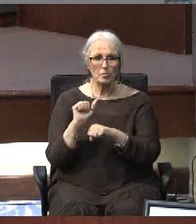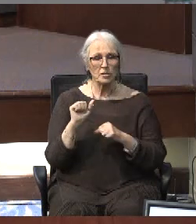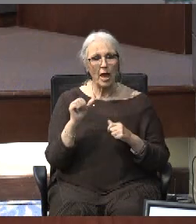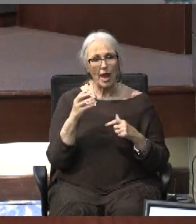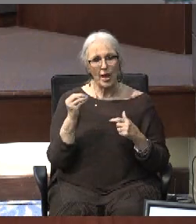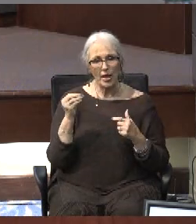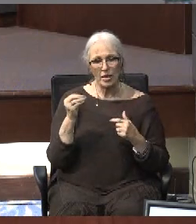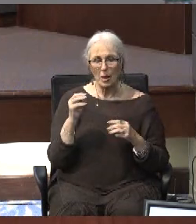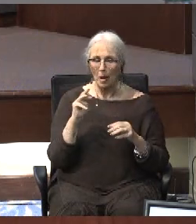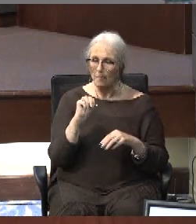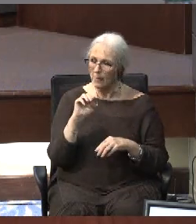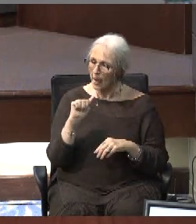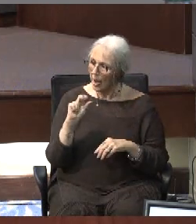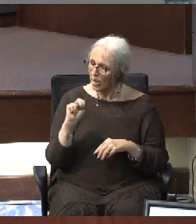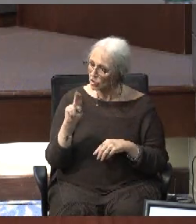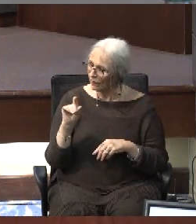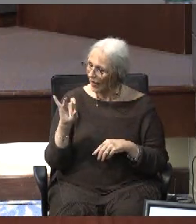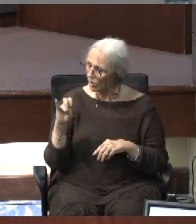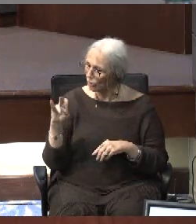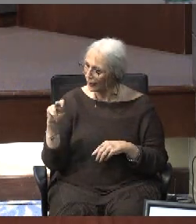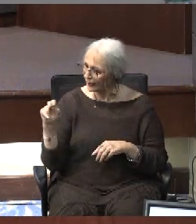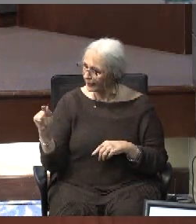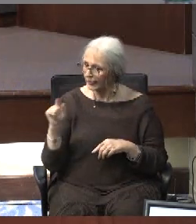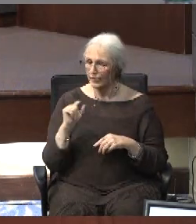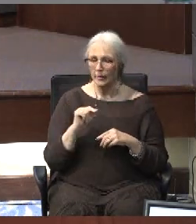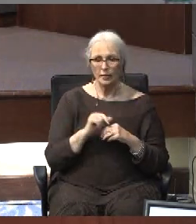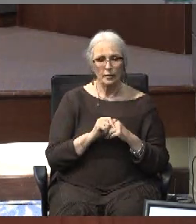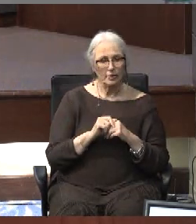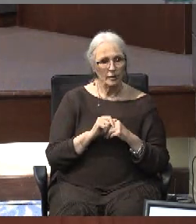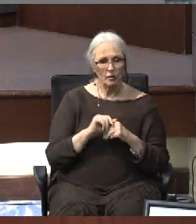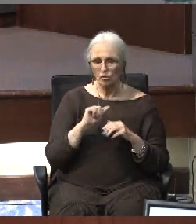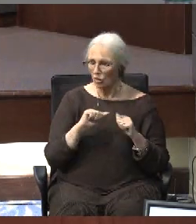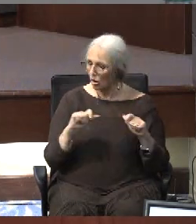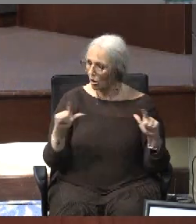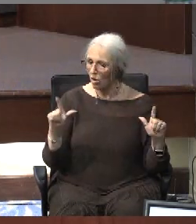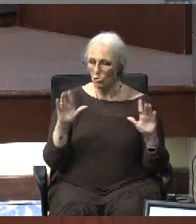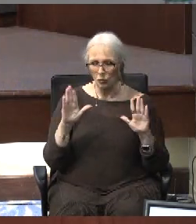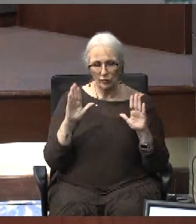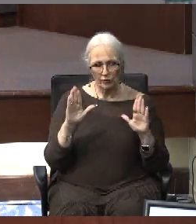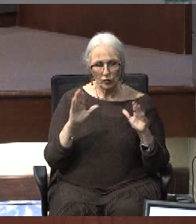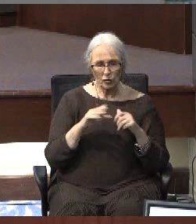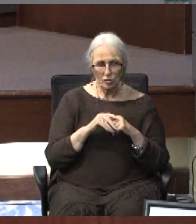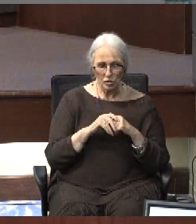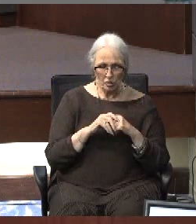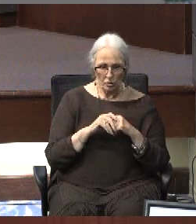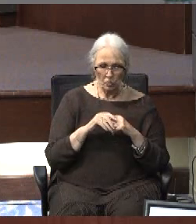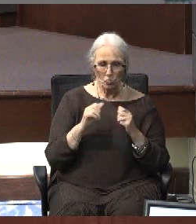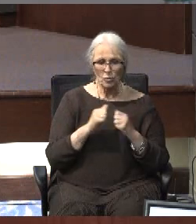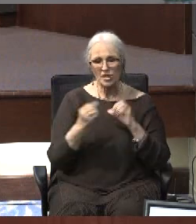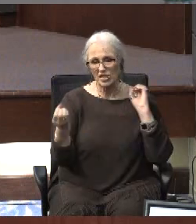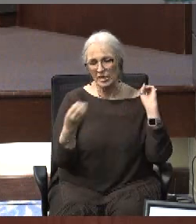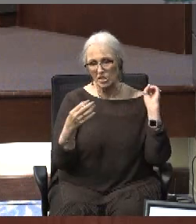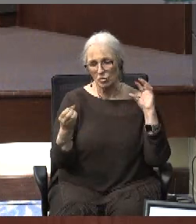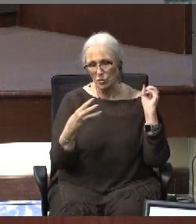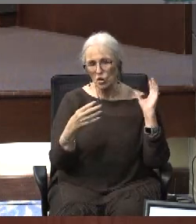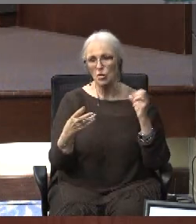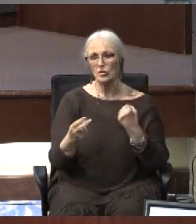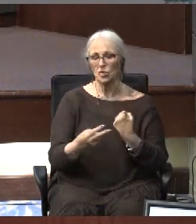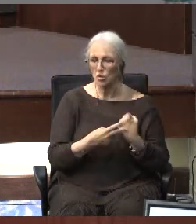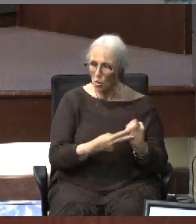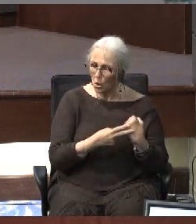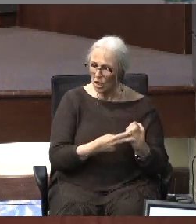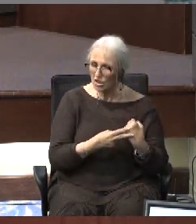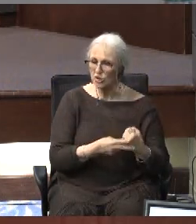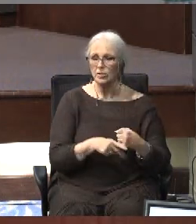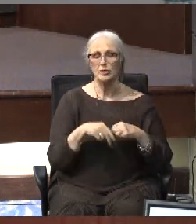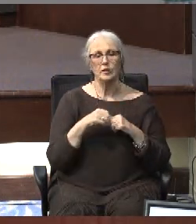it's a manufacturing company too. It's not, some of these groups are bringing in, they're all great, obviously, but some of them are distribution and storage, but this one's actually,